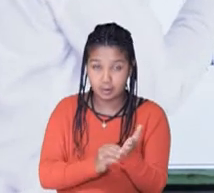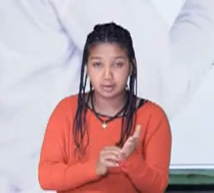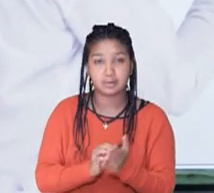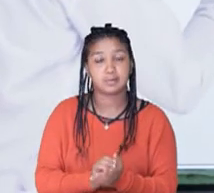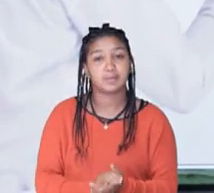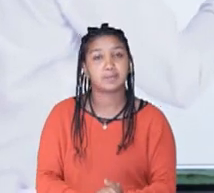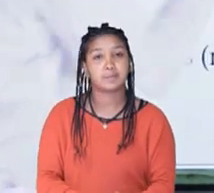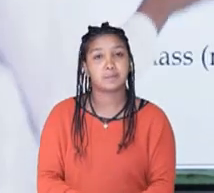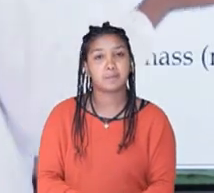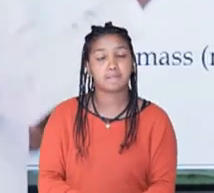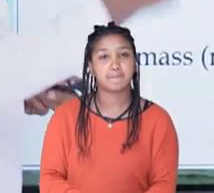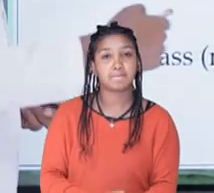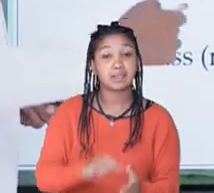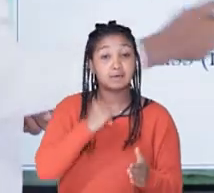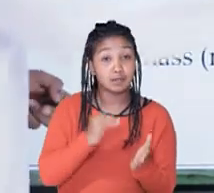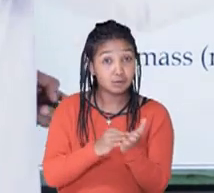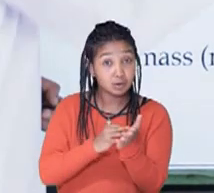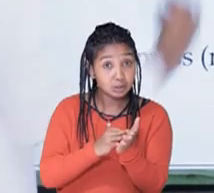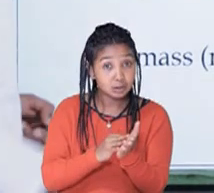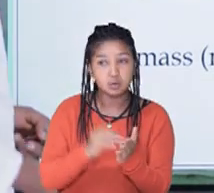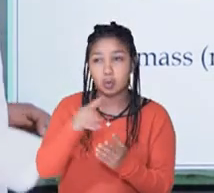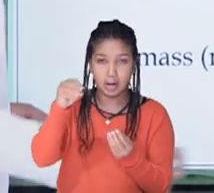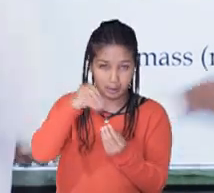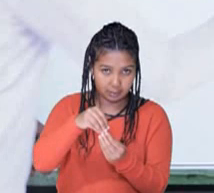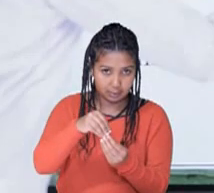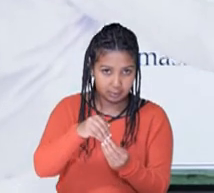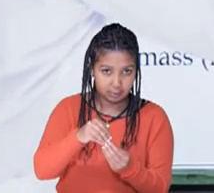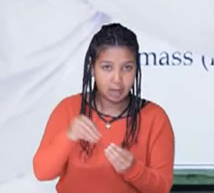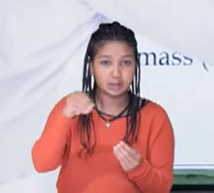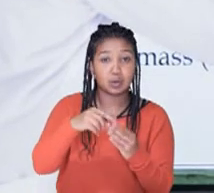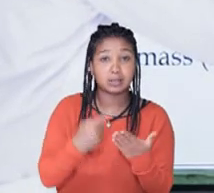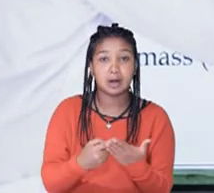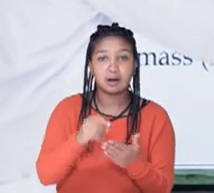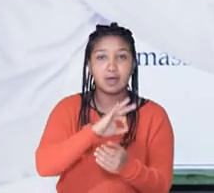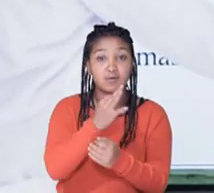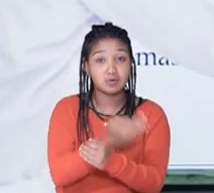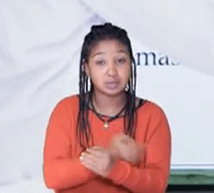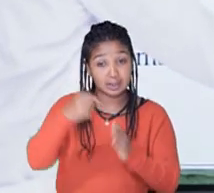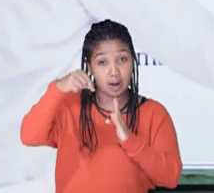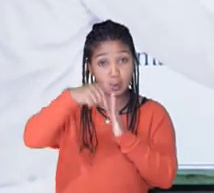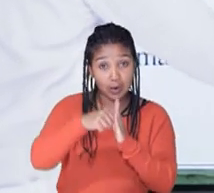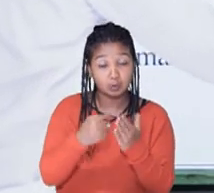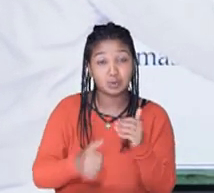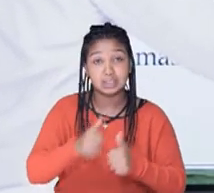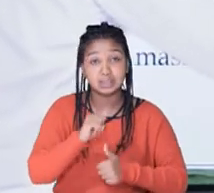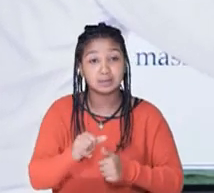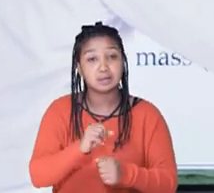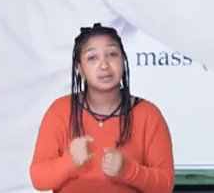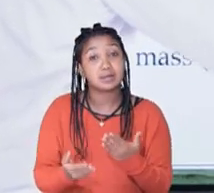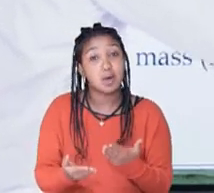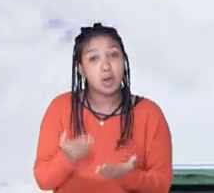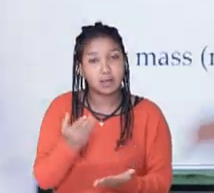The frictional force is actually 0. If there is frictional force, you can add that. As well as there are force acting downward, which is the weight